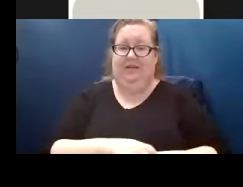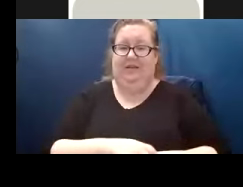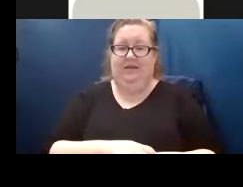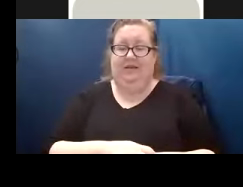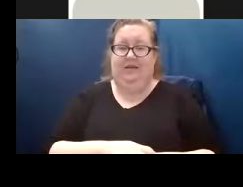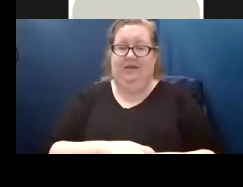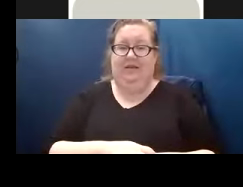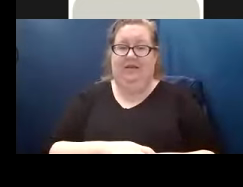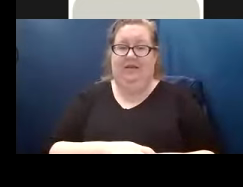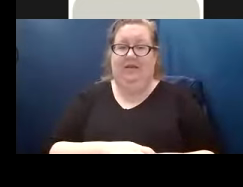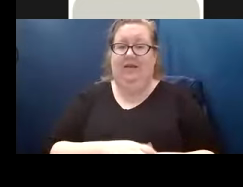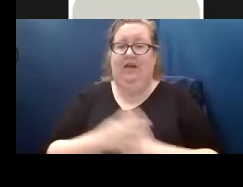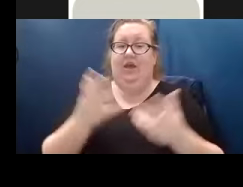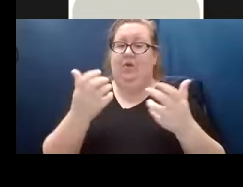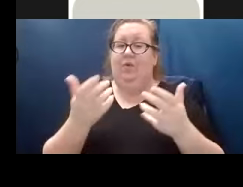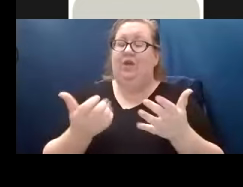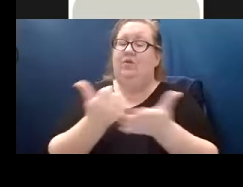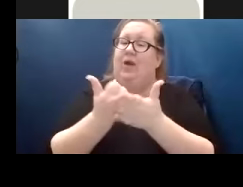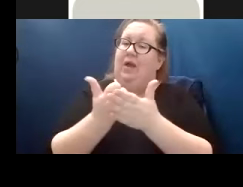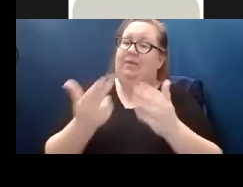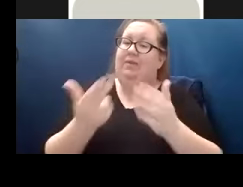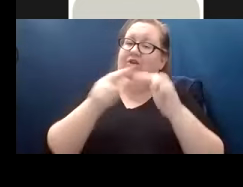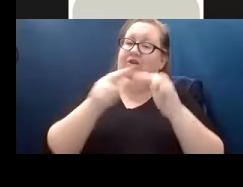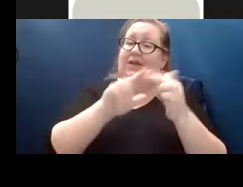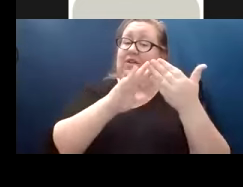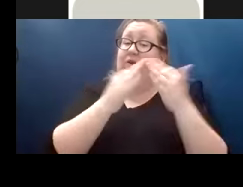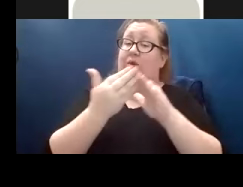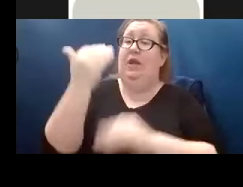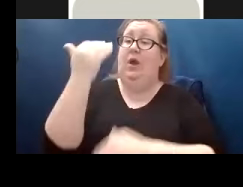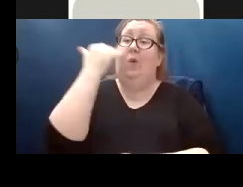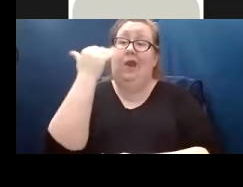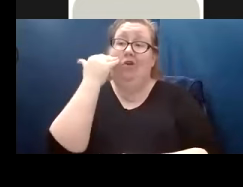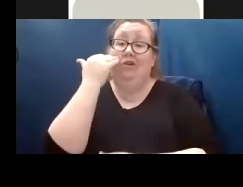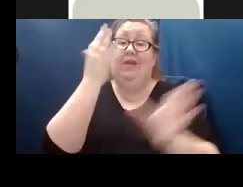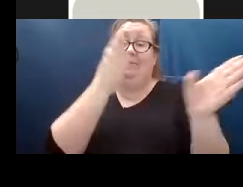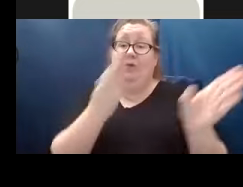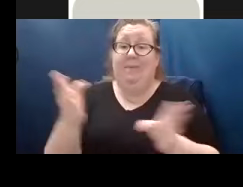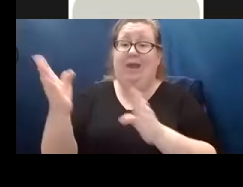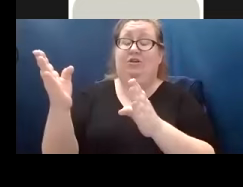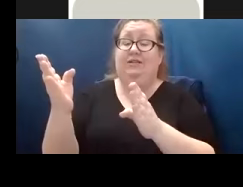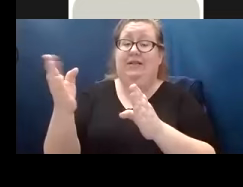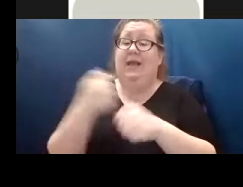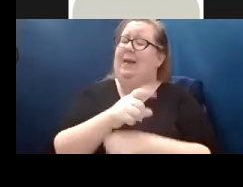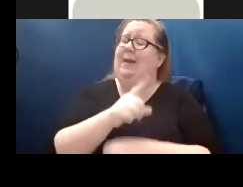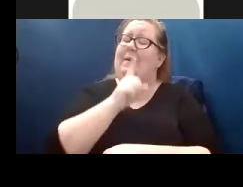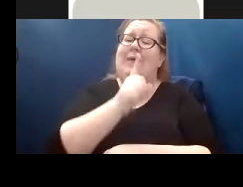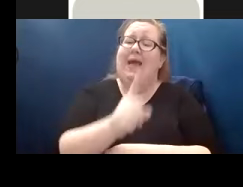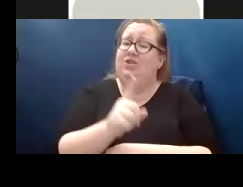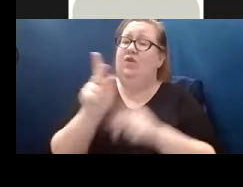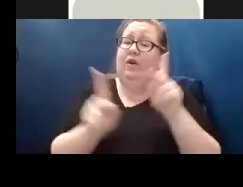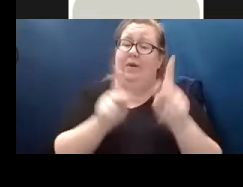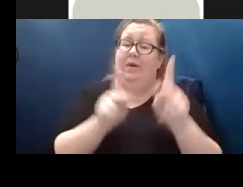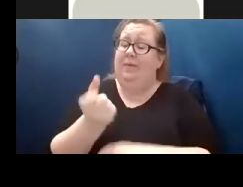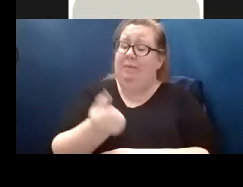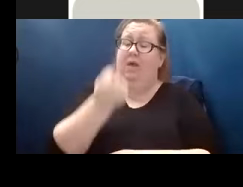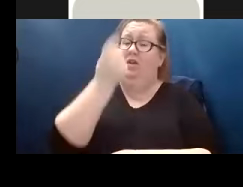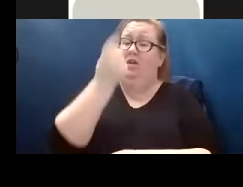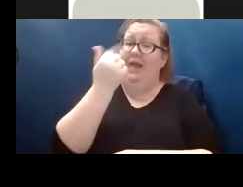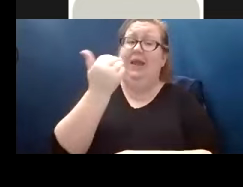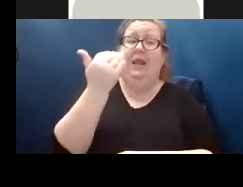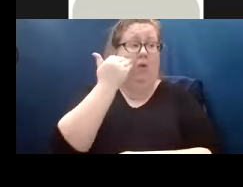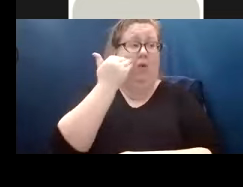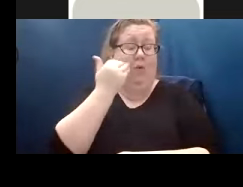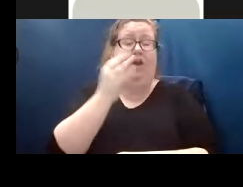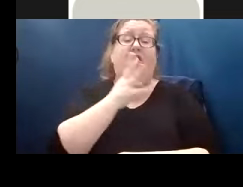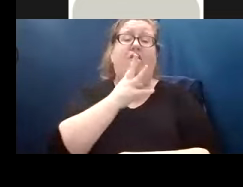help increase community preparedness and awareness, and make sure folks just are aware of flood risk and